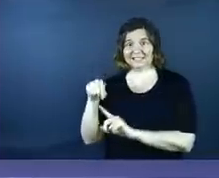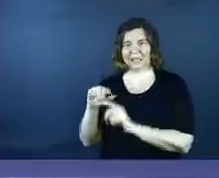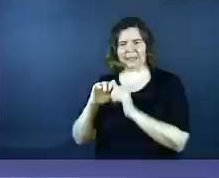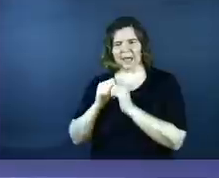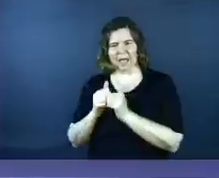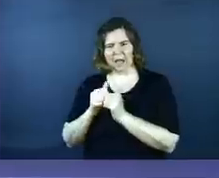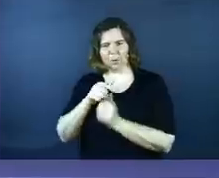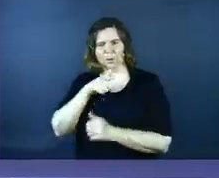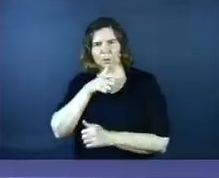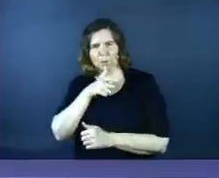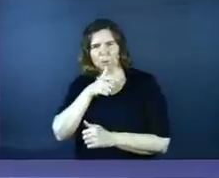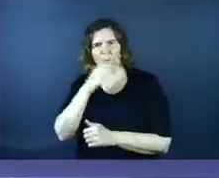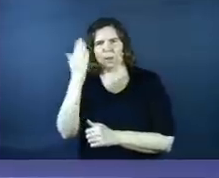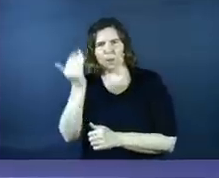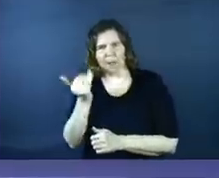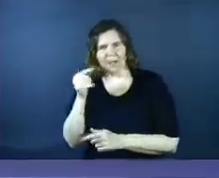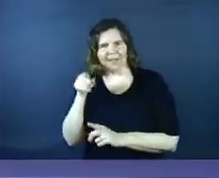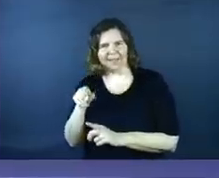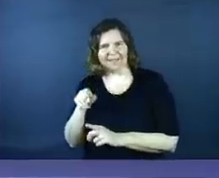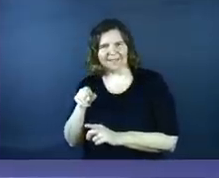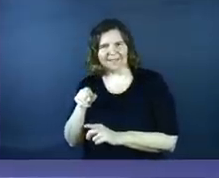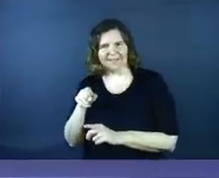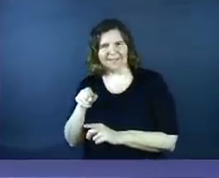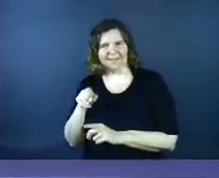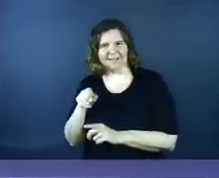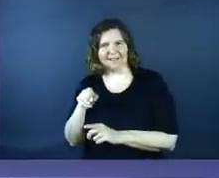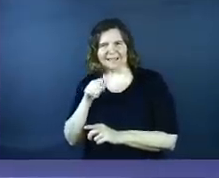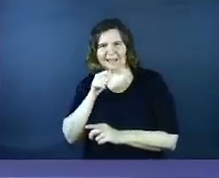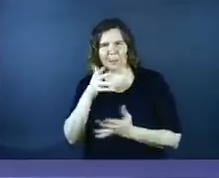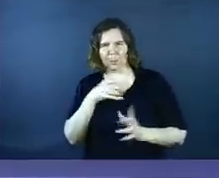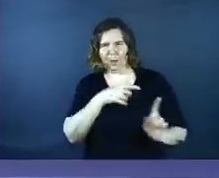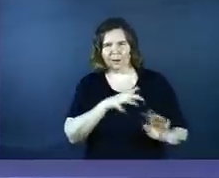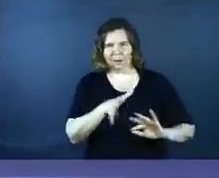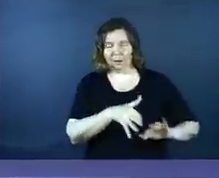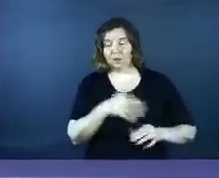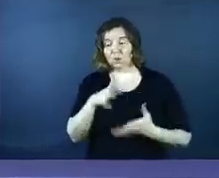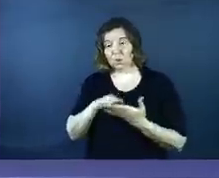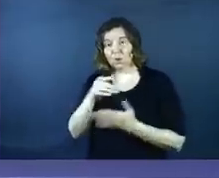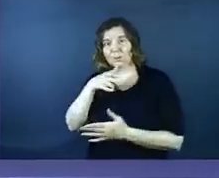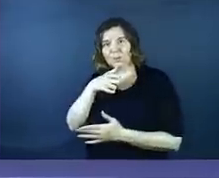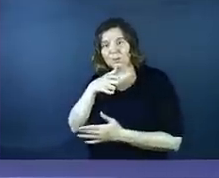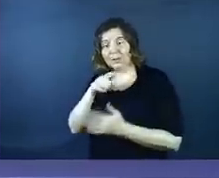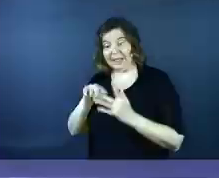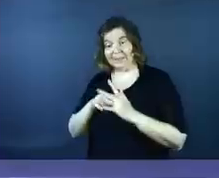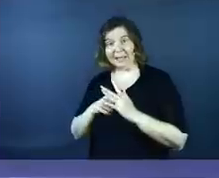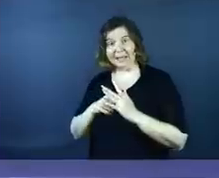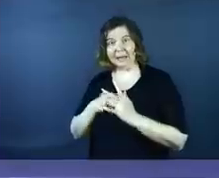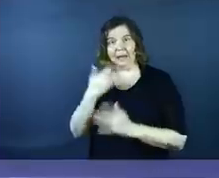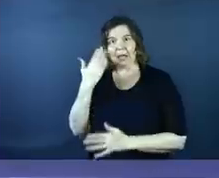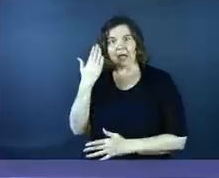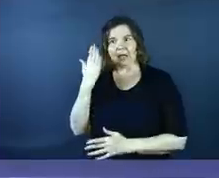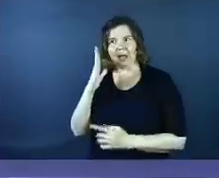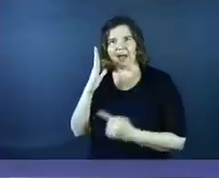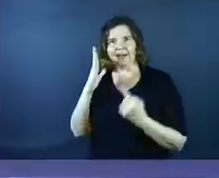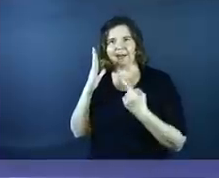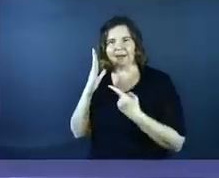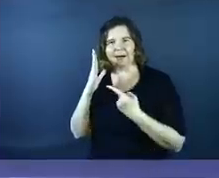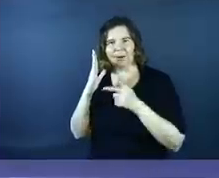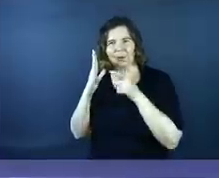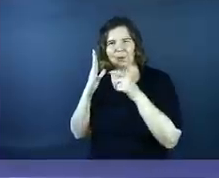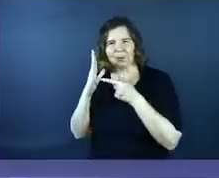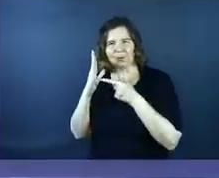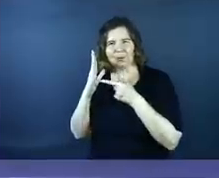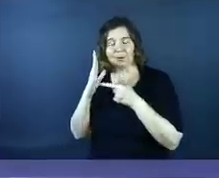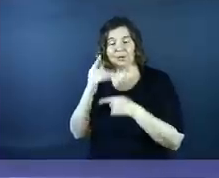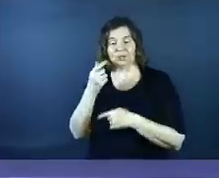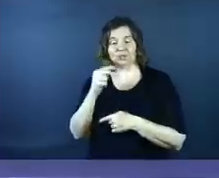how and the who and the why. It's the who. In the beginning, God.